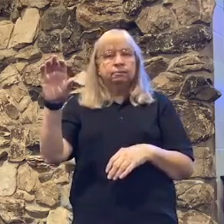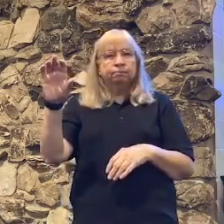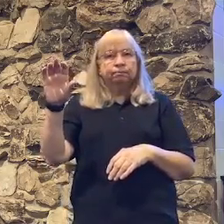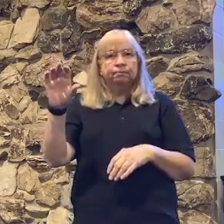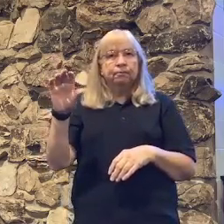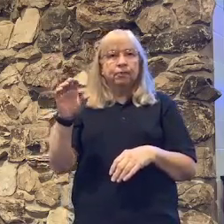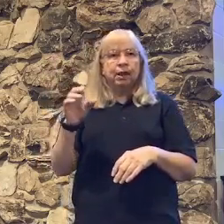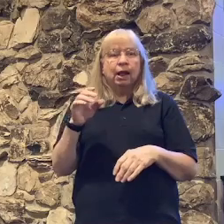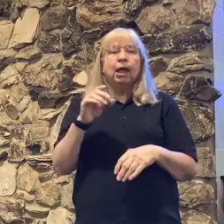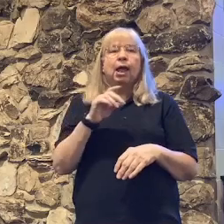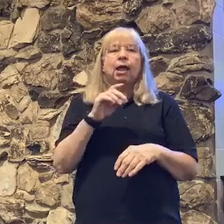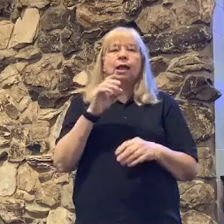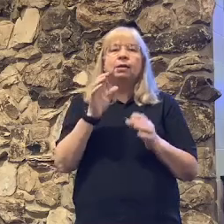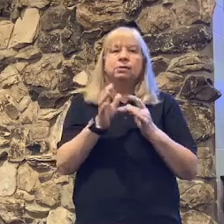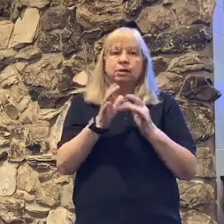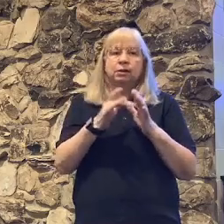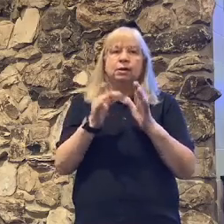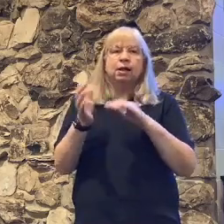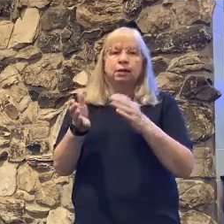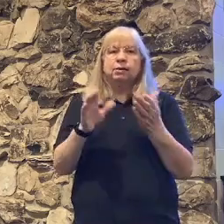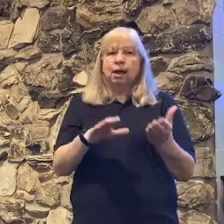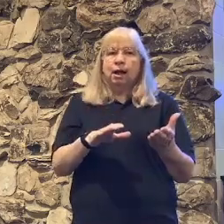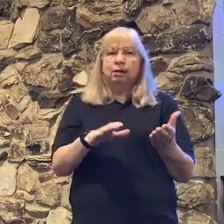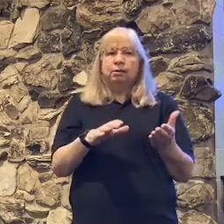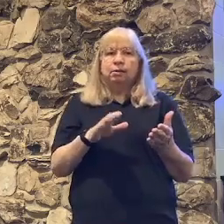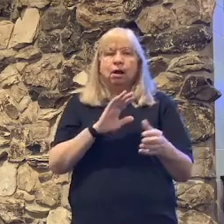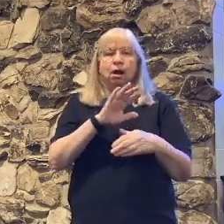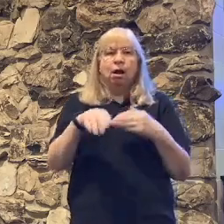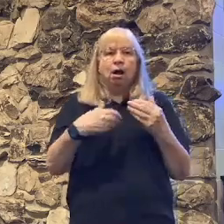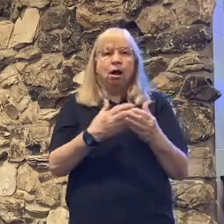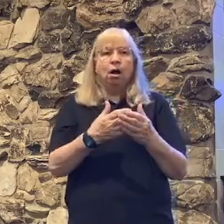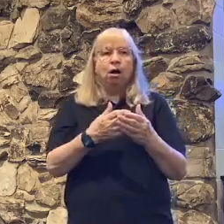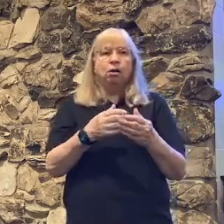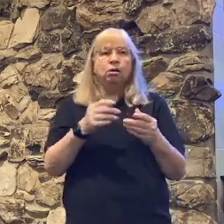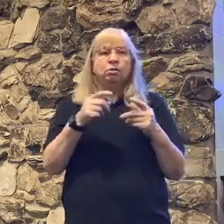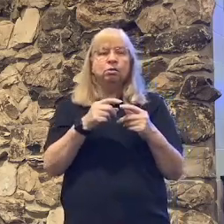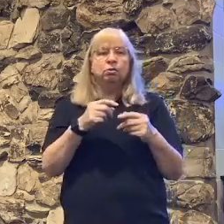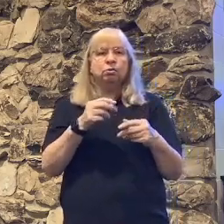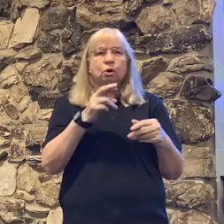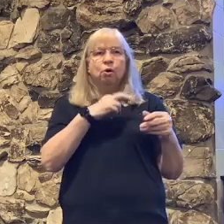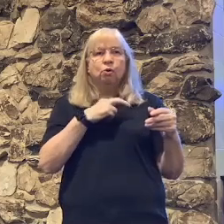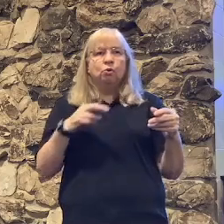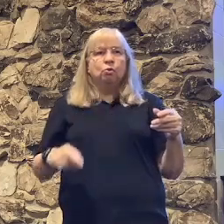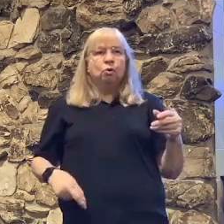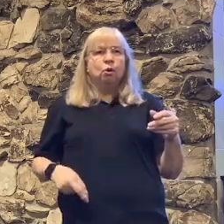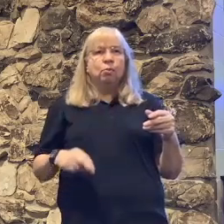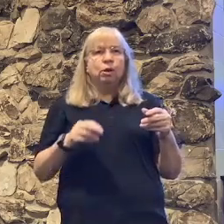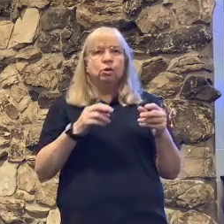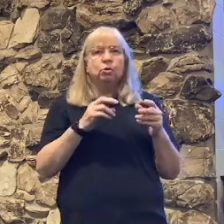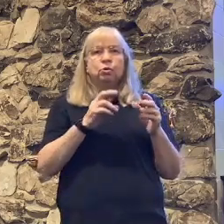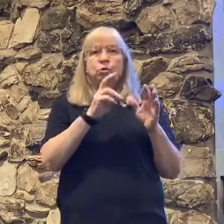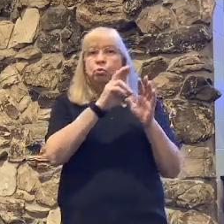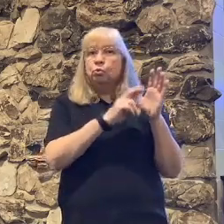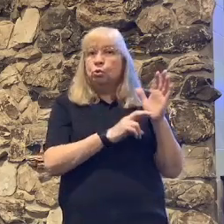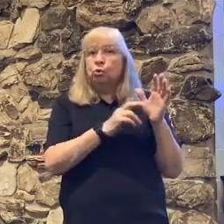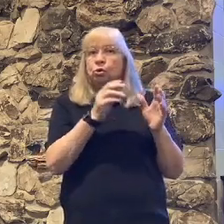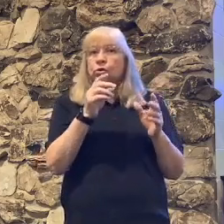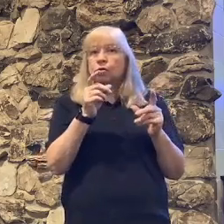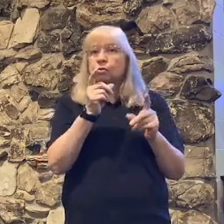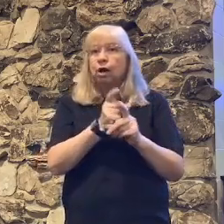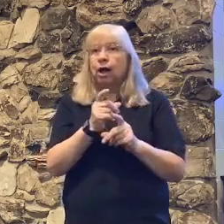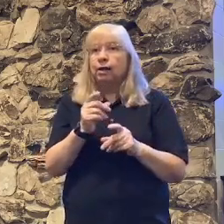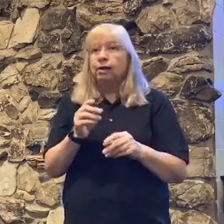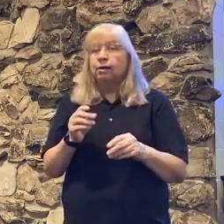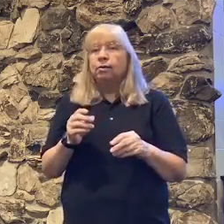And he has died. All according to Roman rules, right? Jesus was arrested